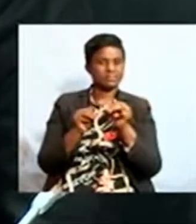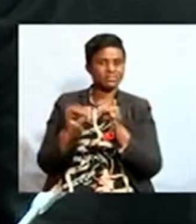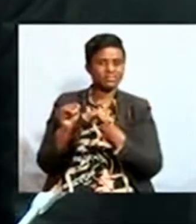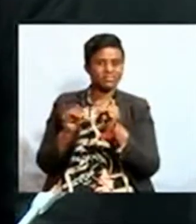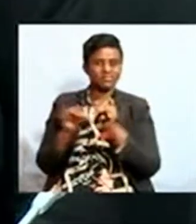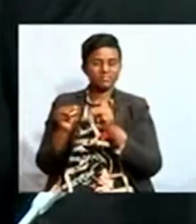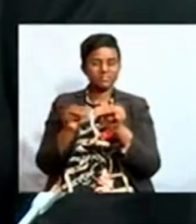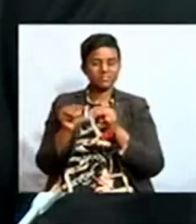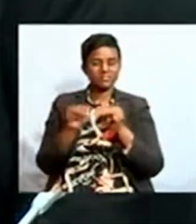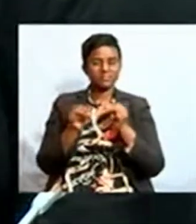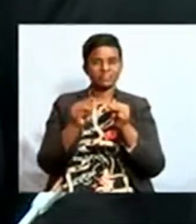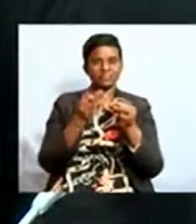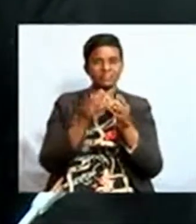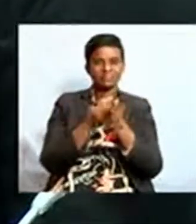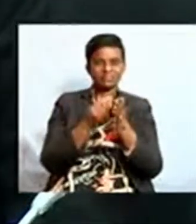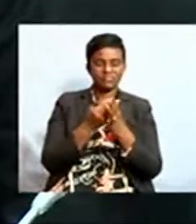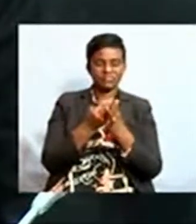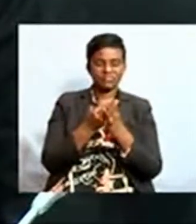are not always having to